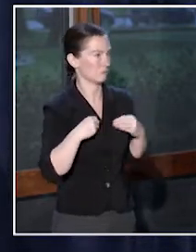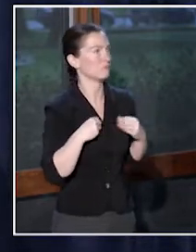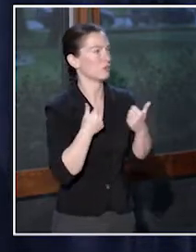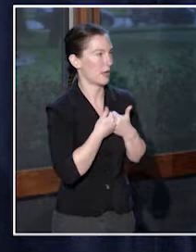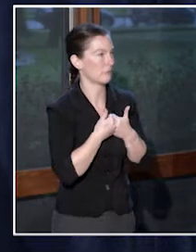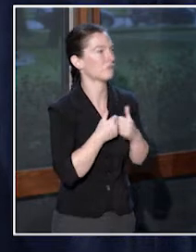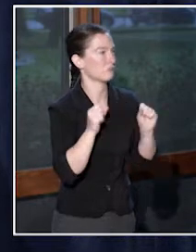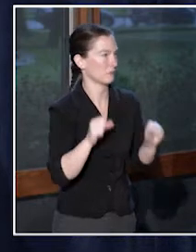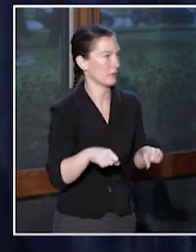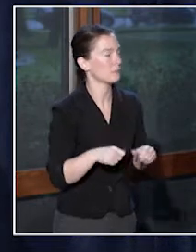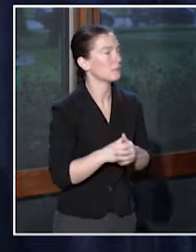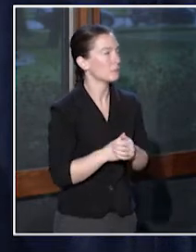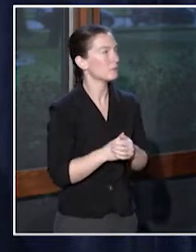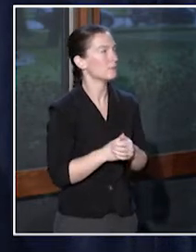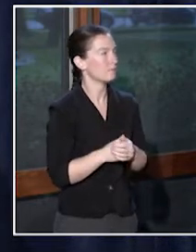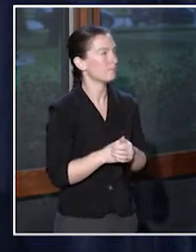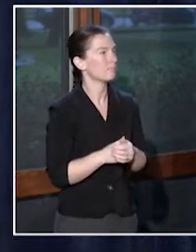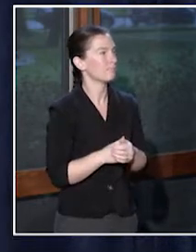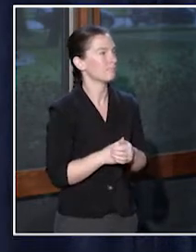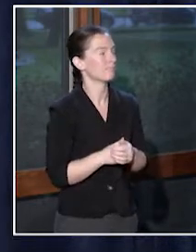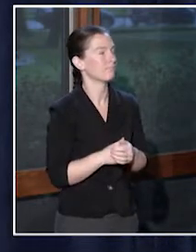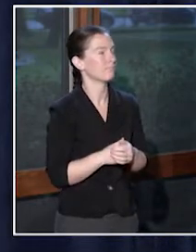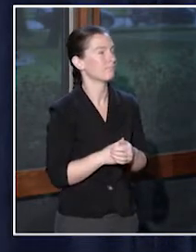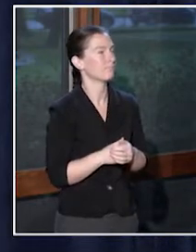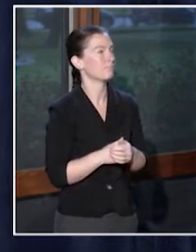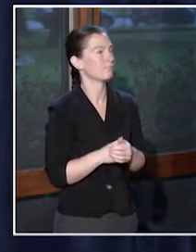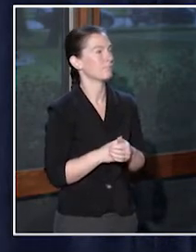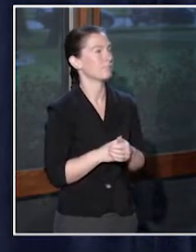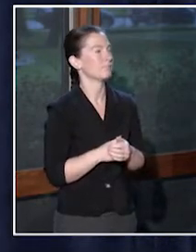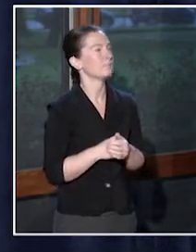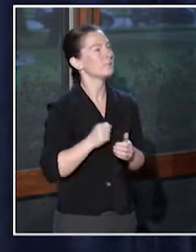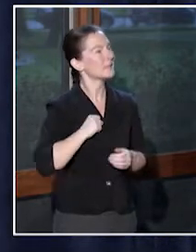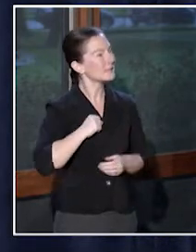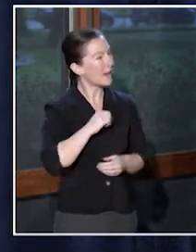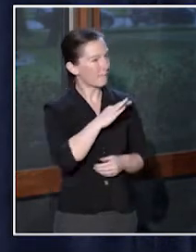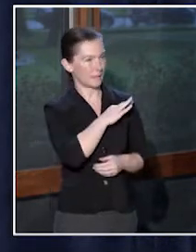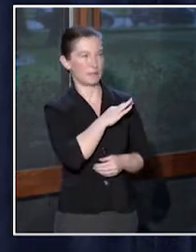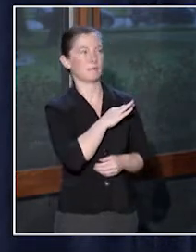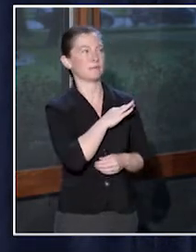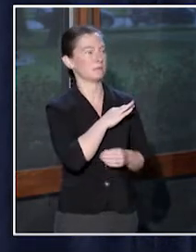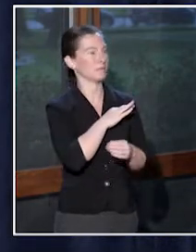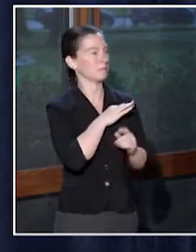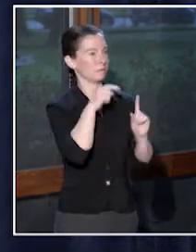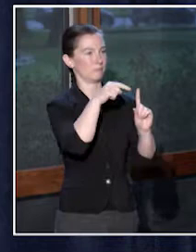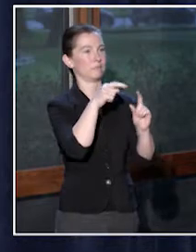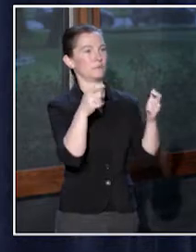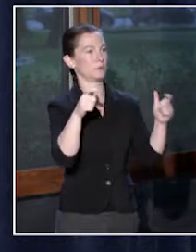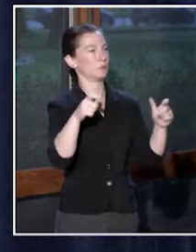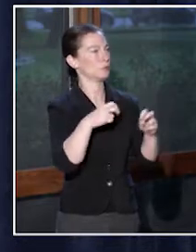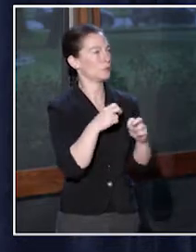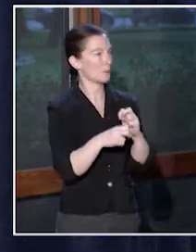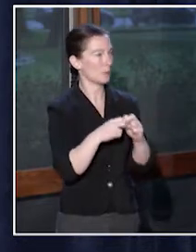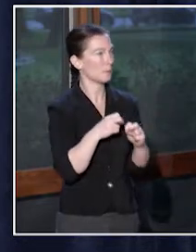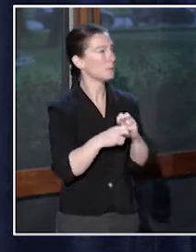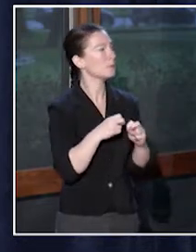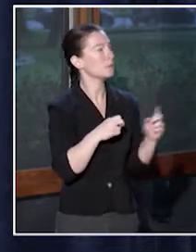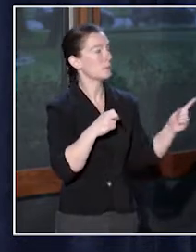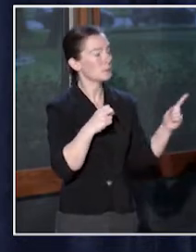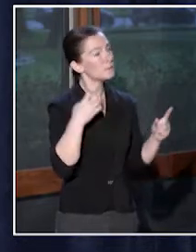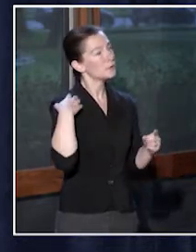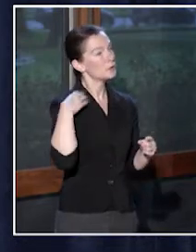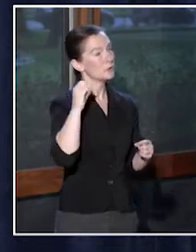Staffing is a huge issue. This is a huge problem. Chief Outlaw leads a bureau with